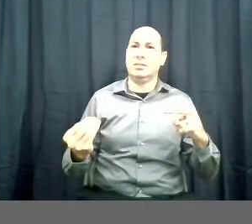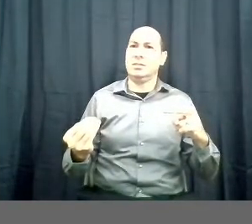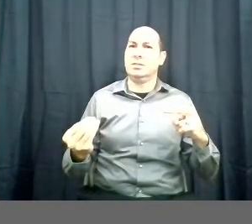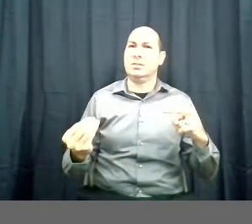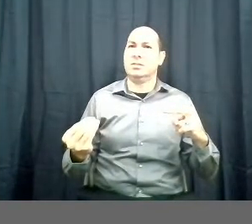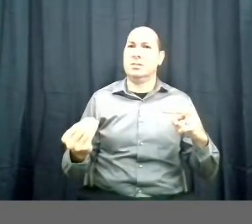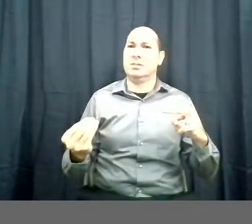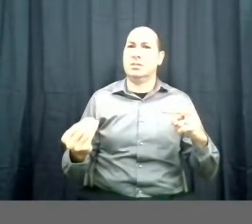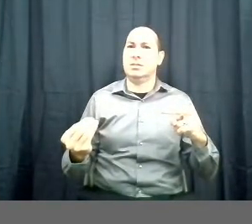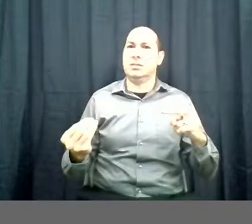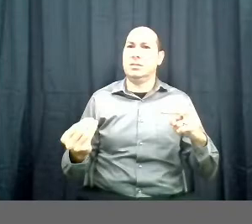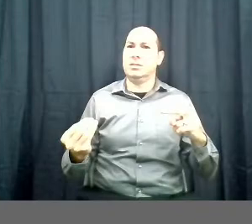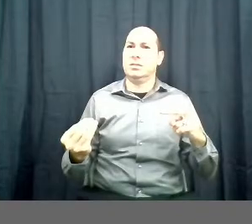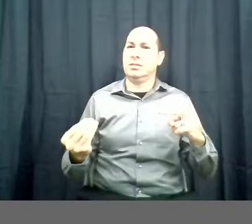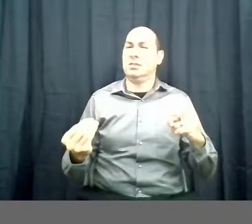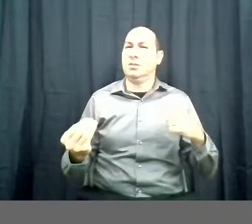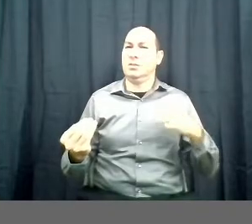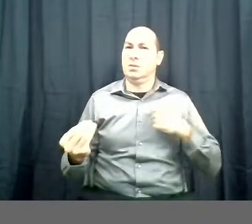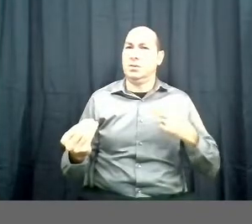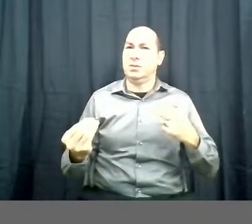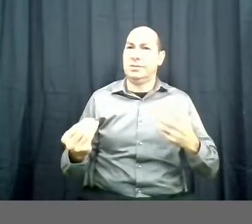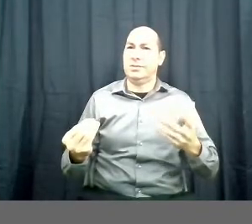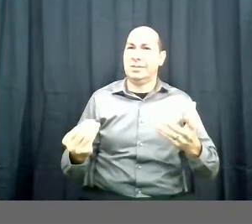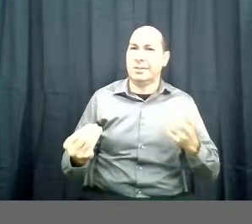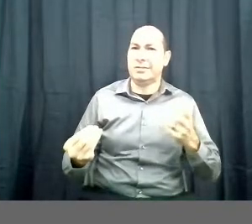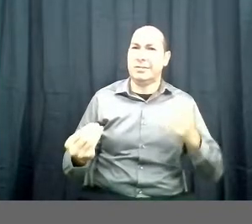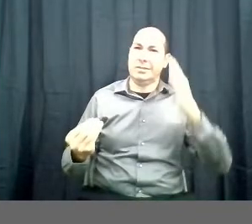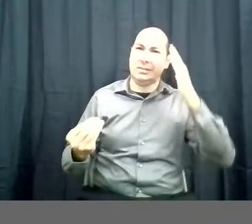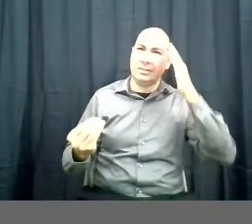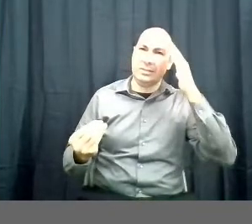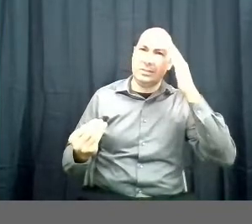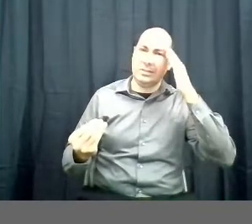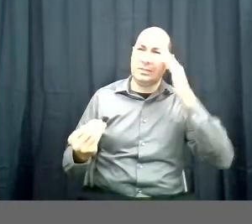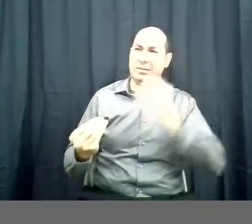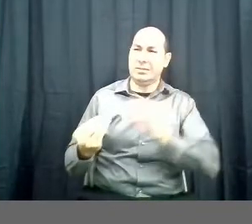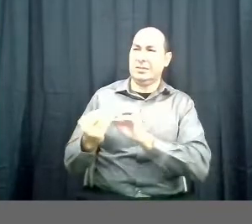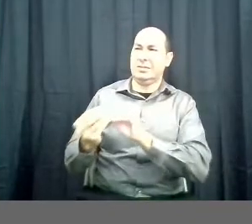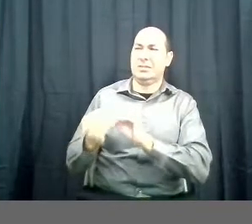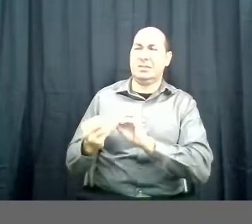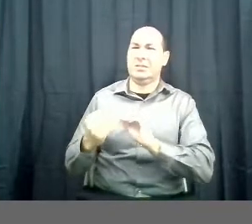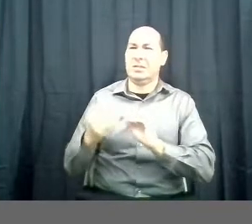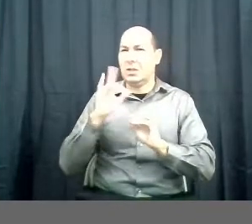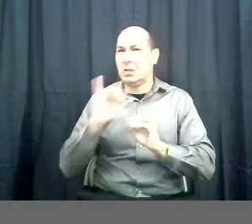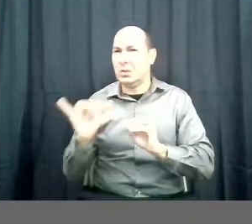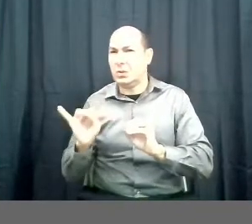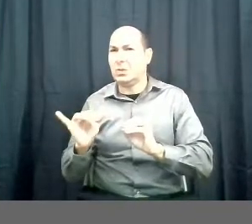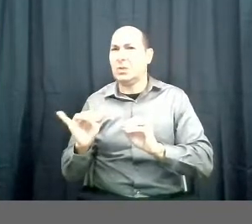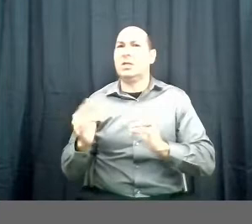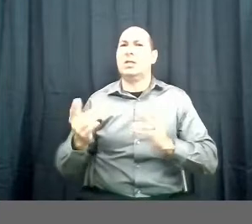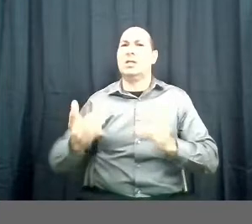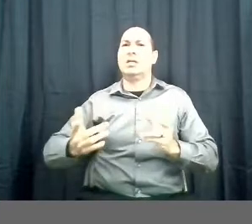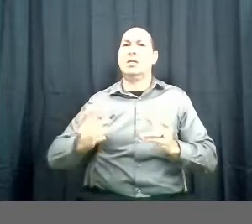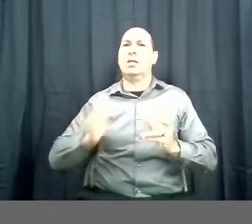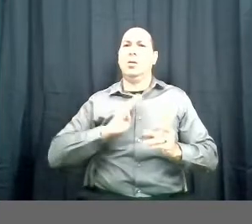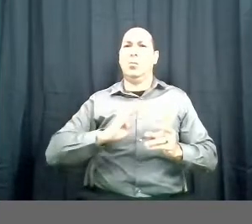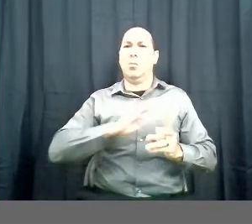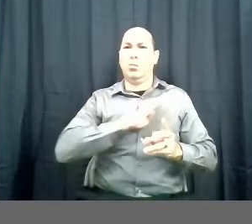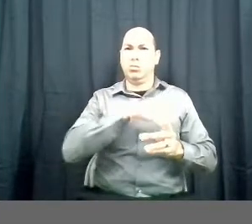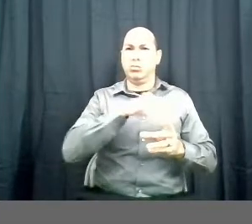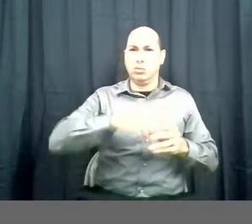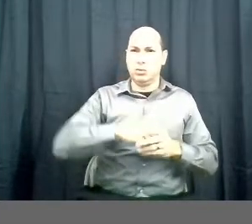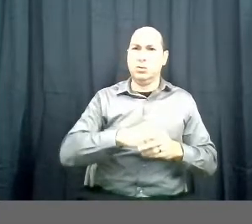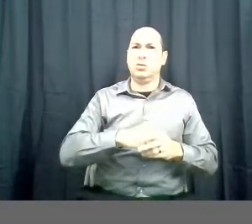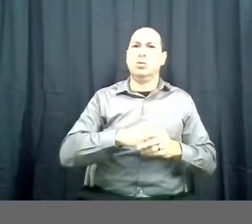that means, but I want to know what you think it means. And second, I presume that we as board members can be, I plan